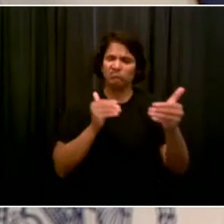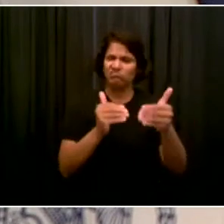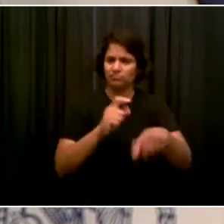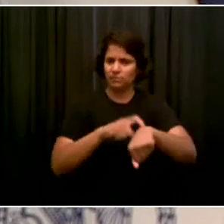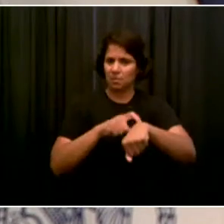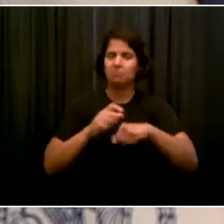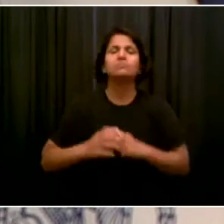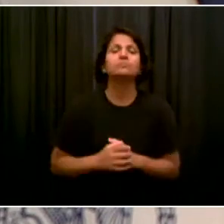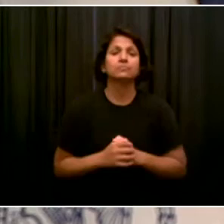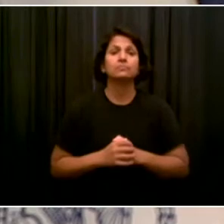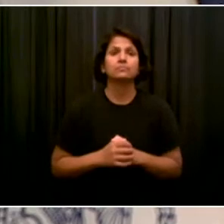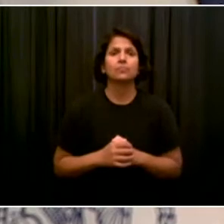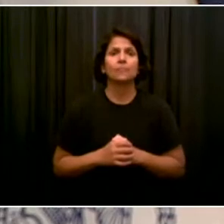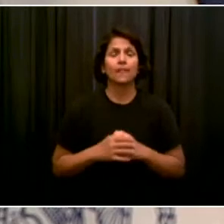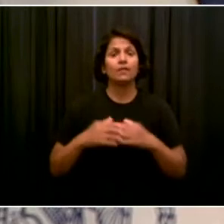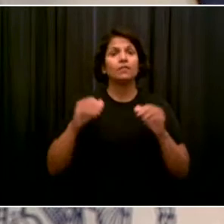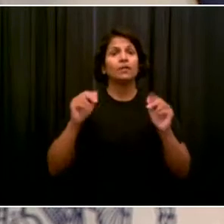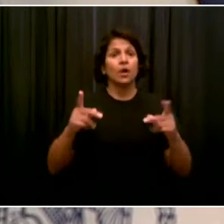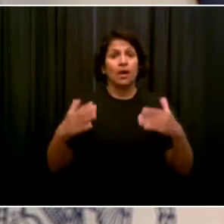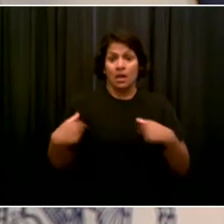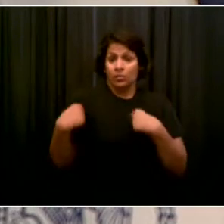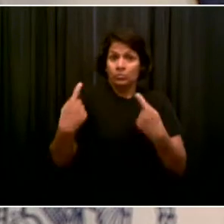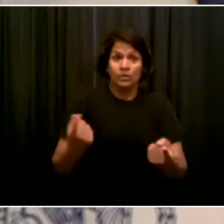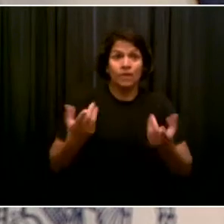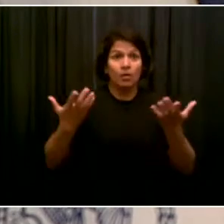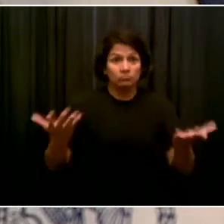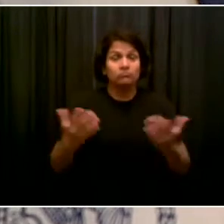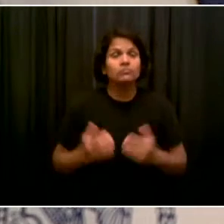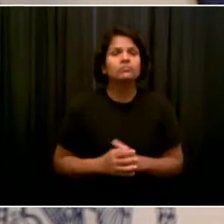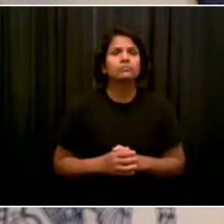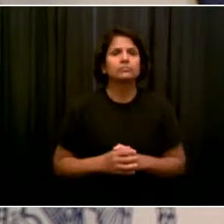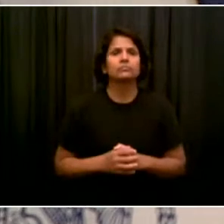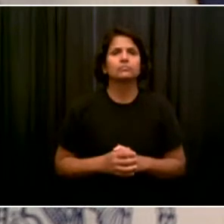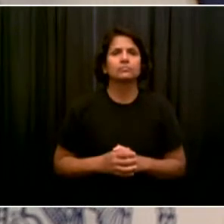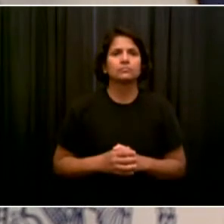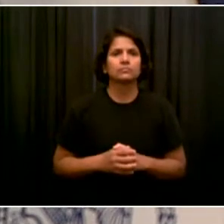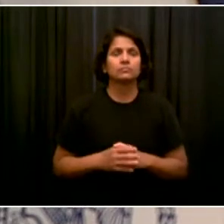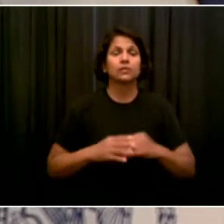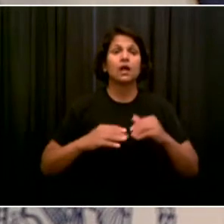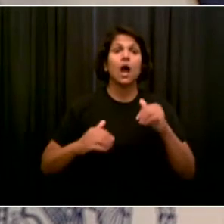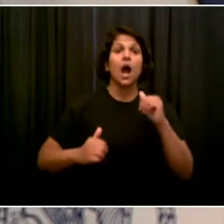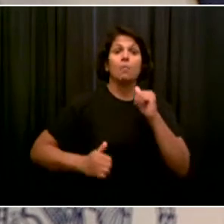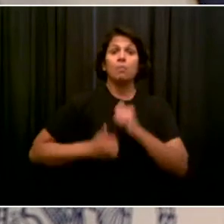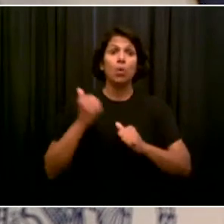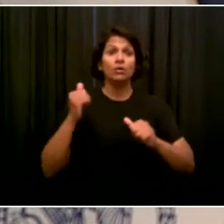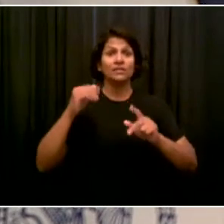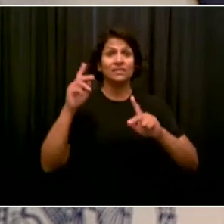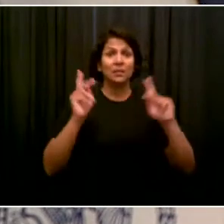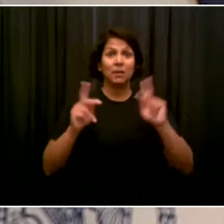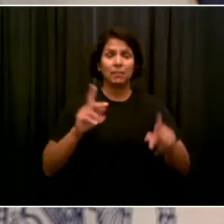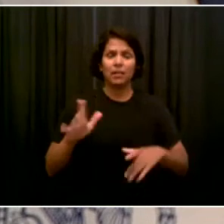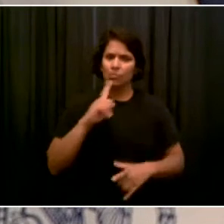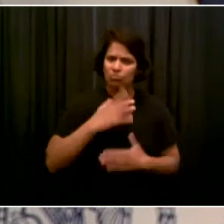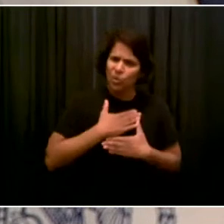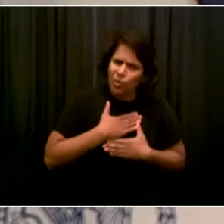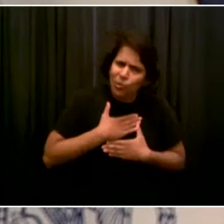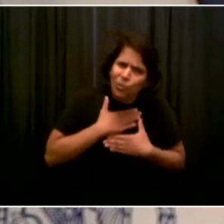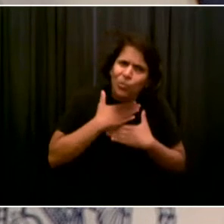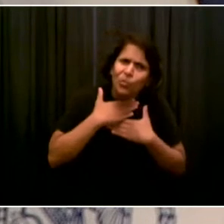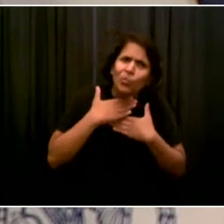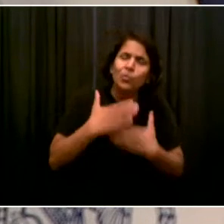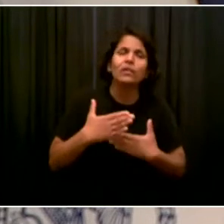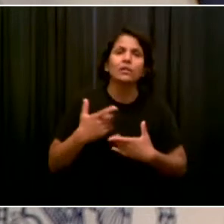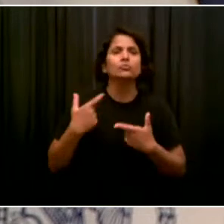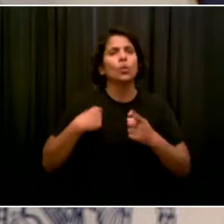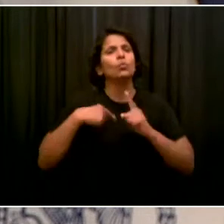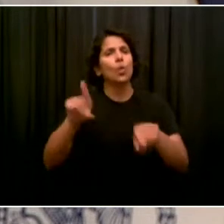and entertainment industries, there's been tremendous voluntary effort to match the rules. Hasn't taken a lot of fines. People